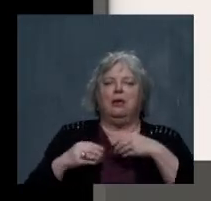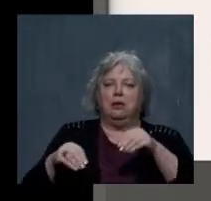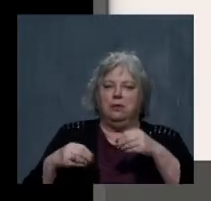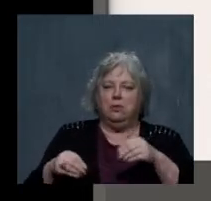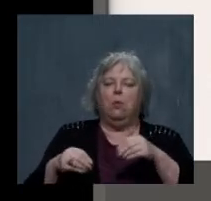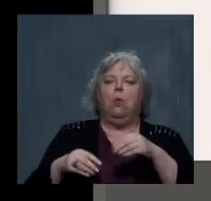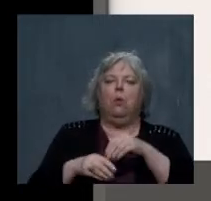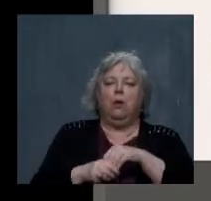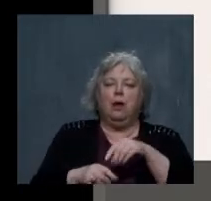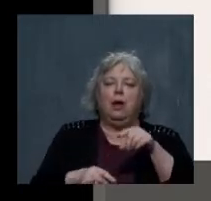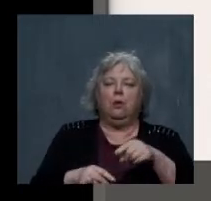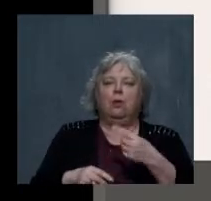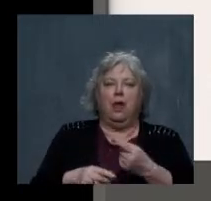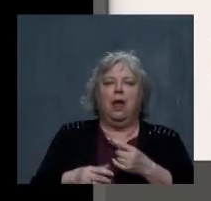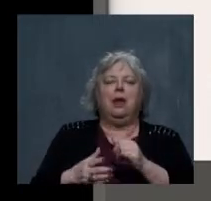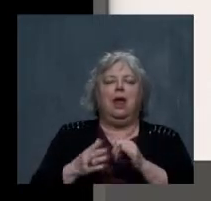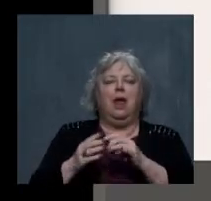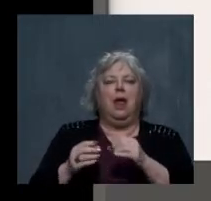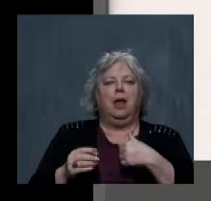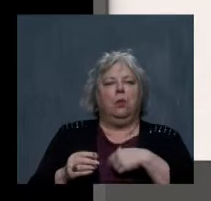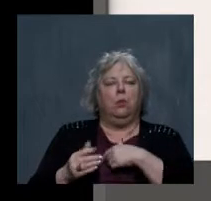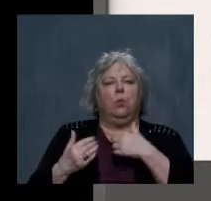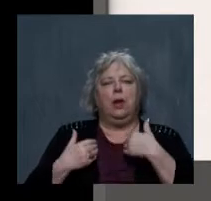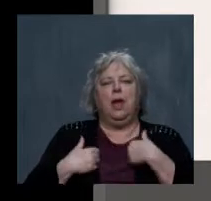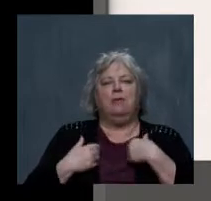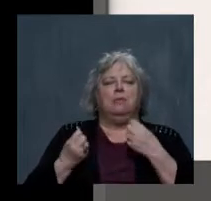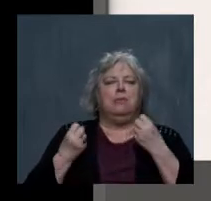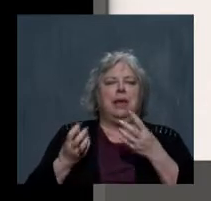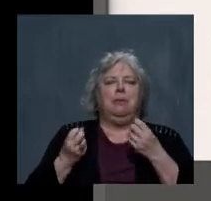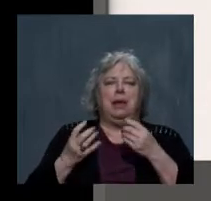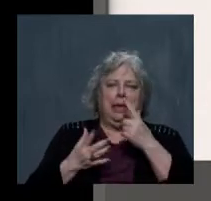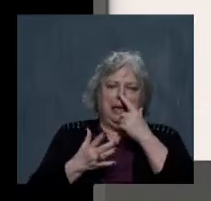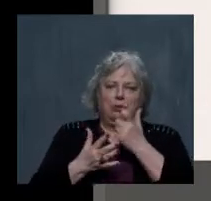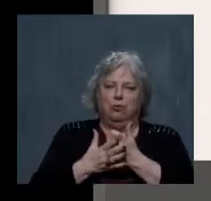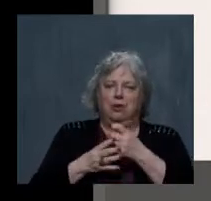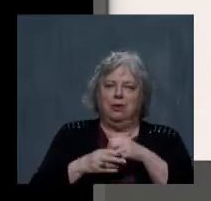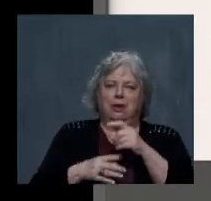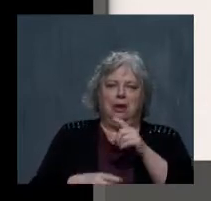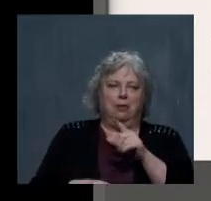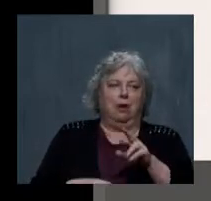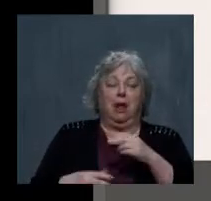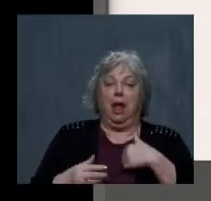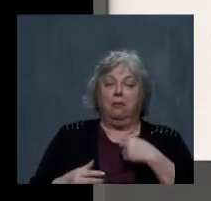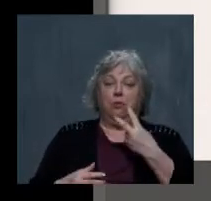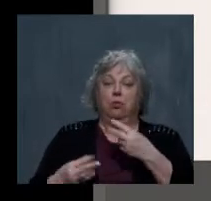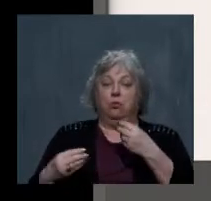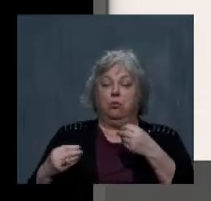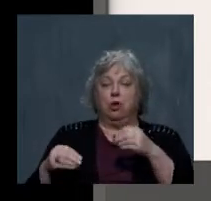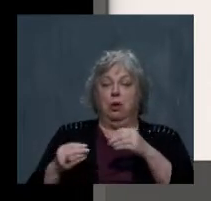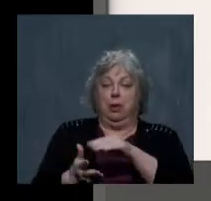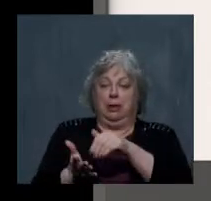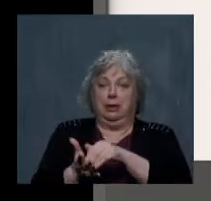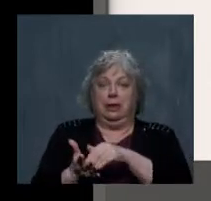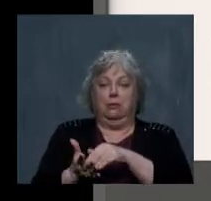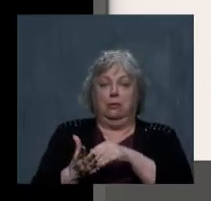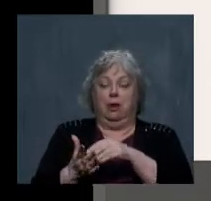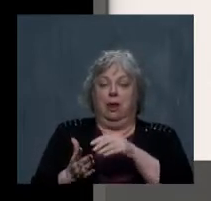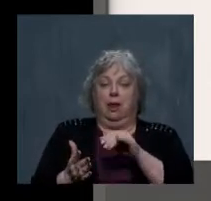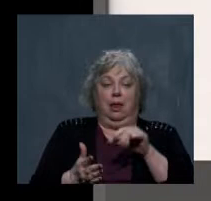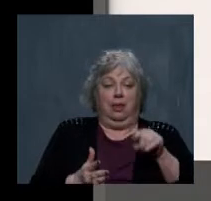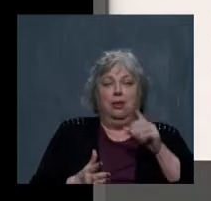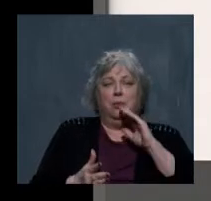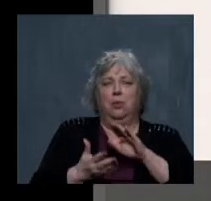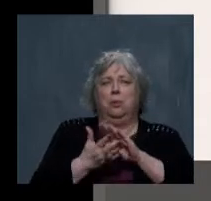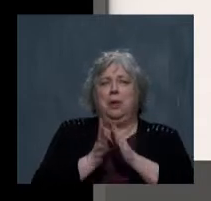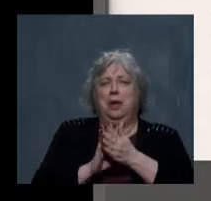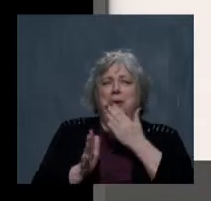the Companions Dress Store. And we have a lot of interest in there. I've got two shopping centers there that I'm this is going to be a good